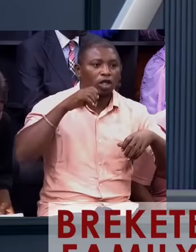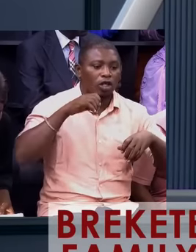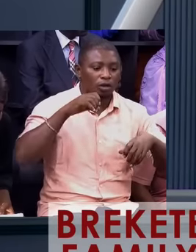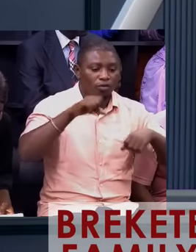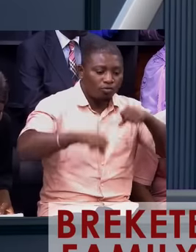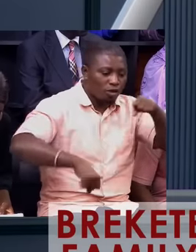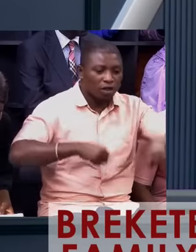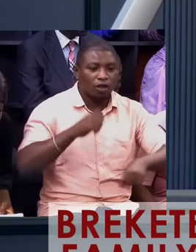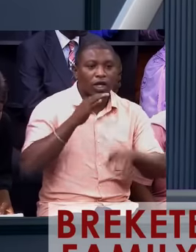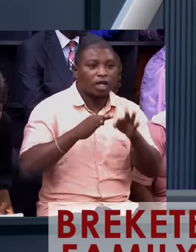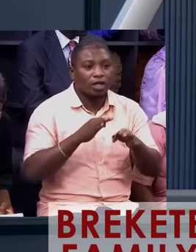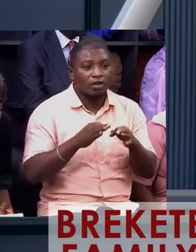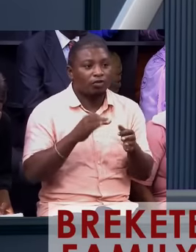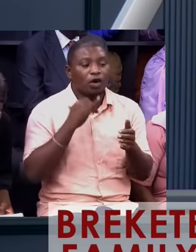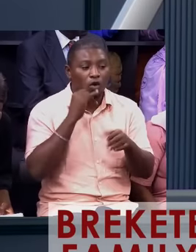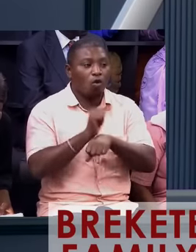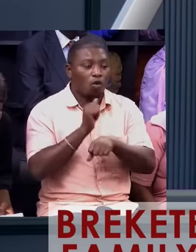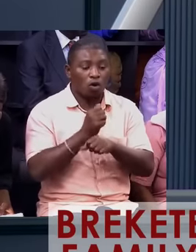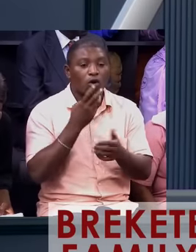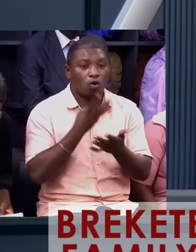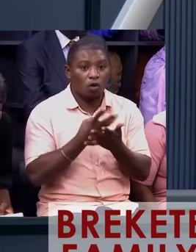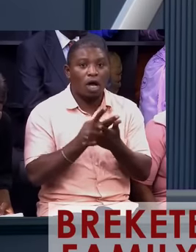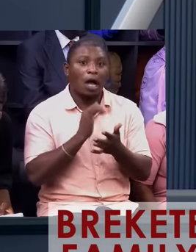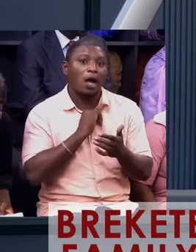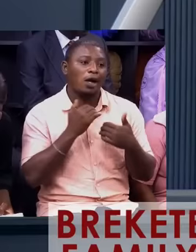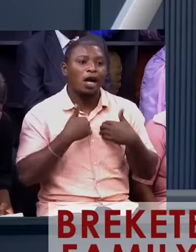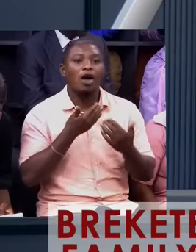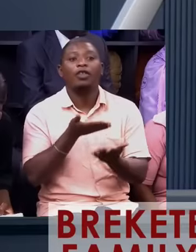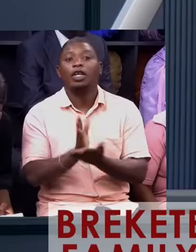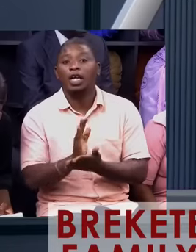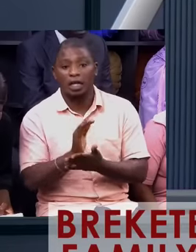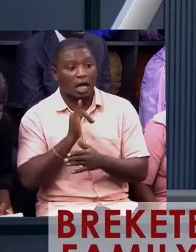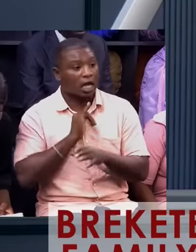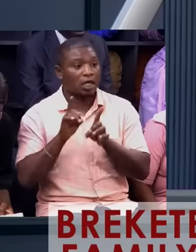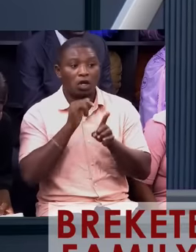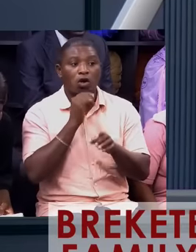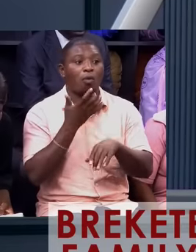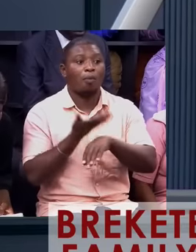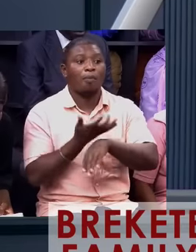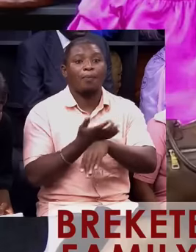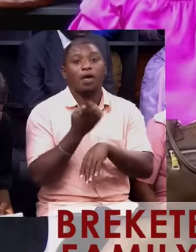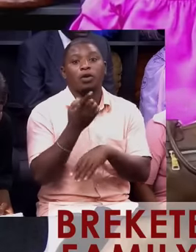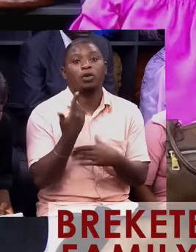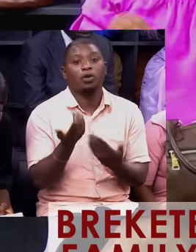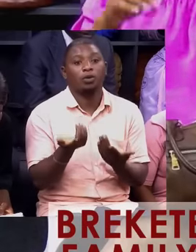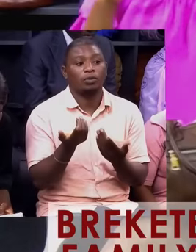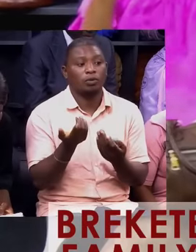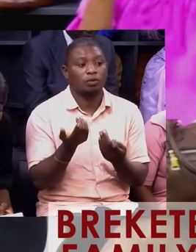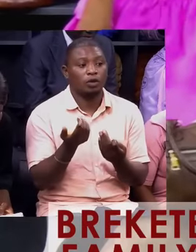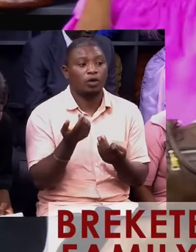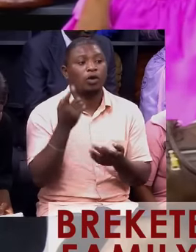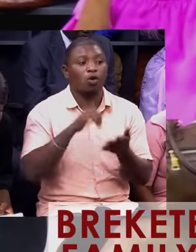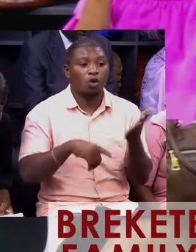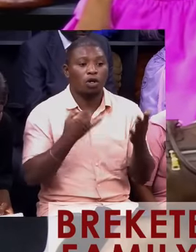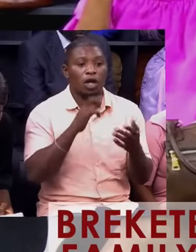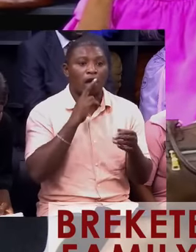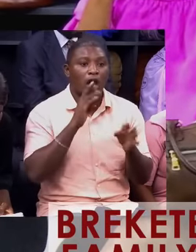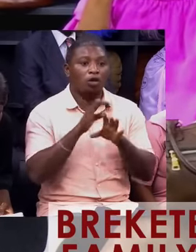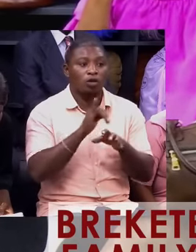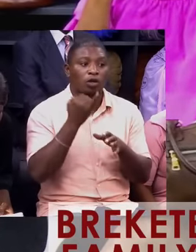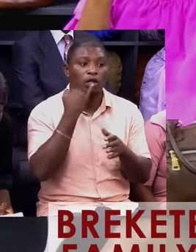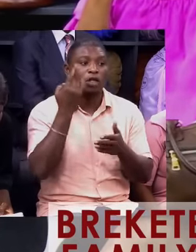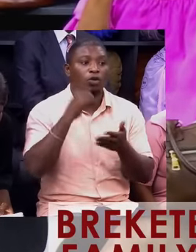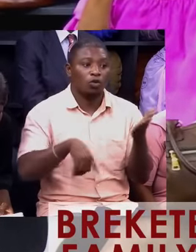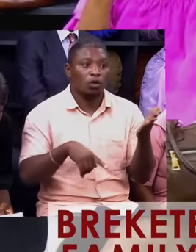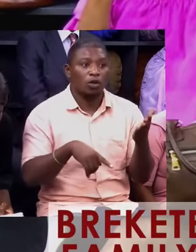day I go check the bicycle I have the right now I not beg you they what they are doing is what we